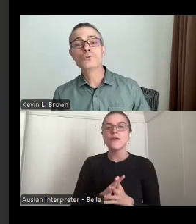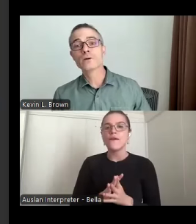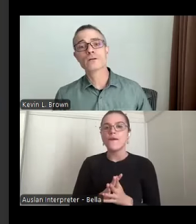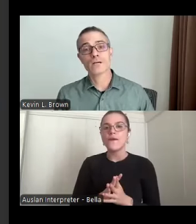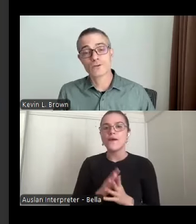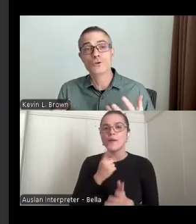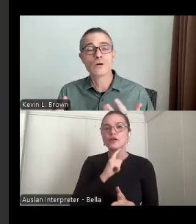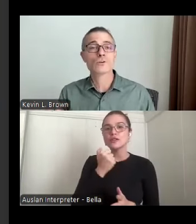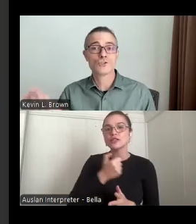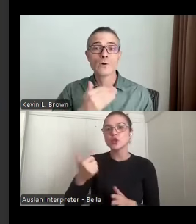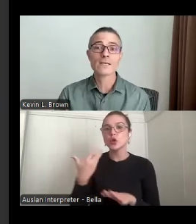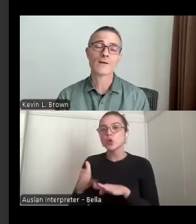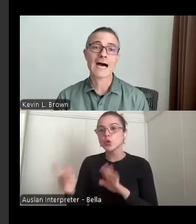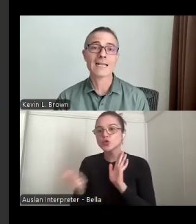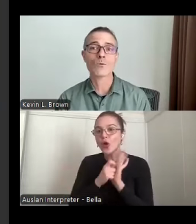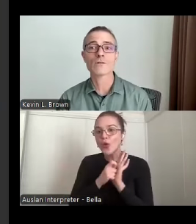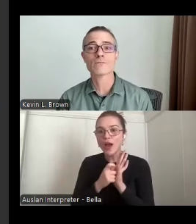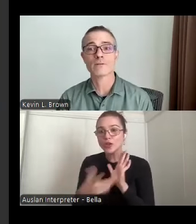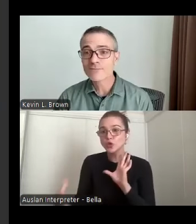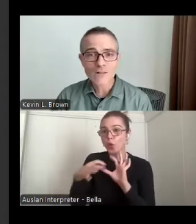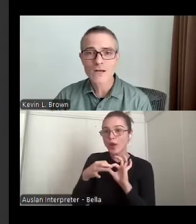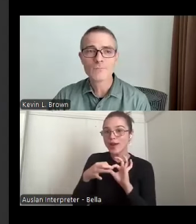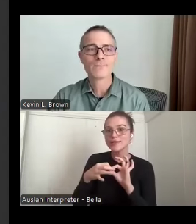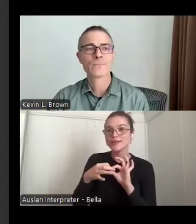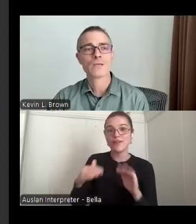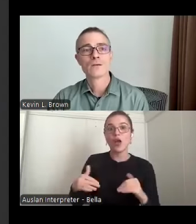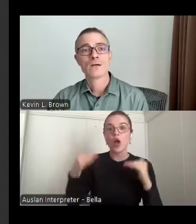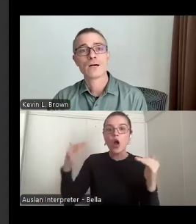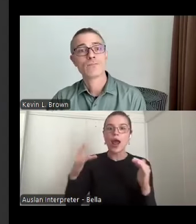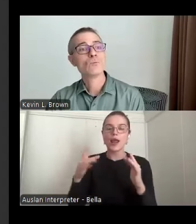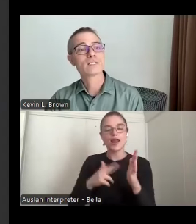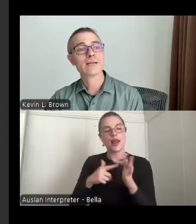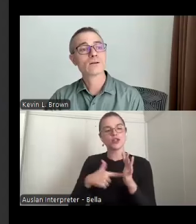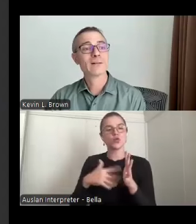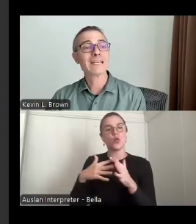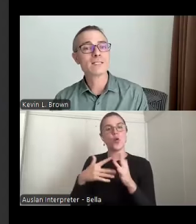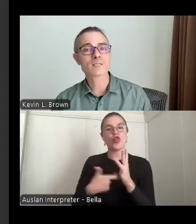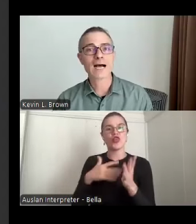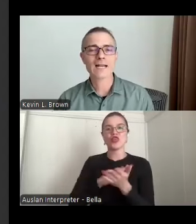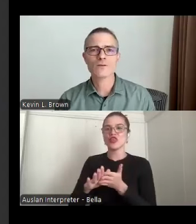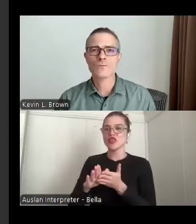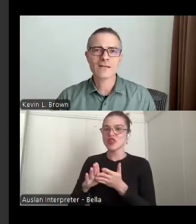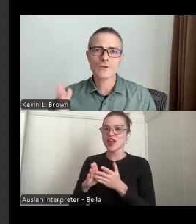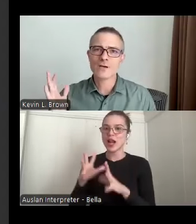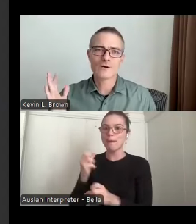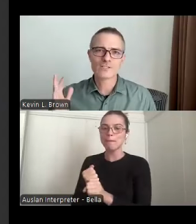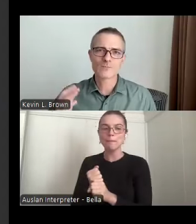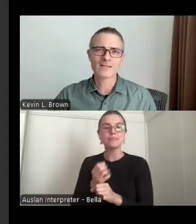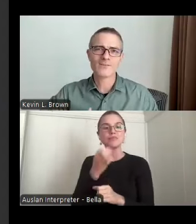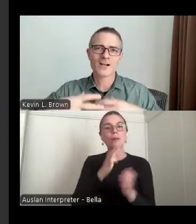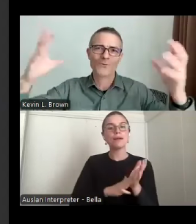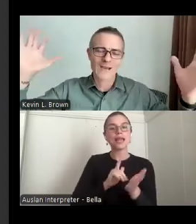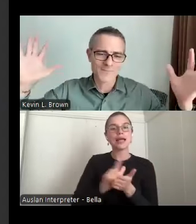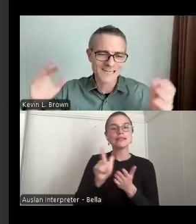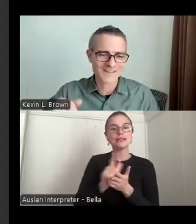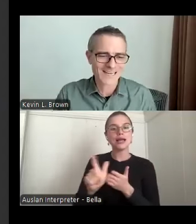new donors joined the High Net Worth Giving Club. A few months later, Mackenzie Scott, who many of you know has just been